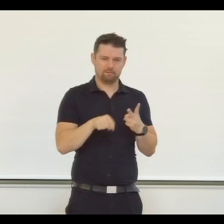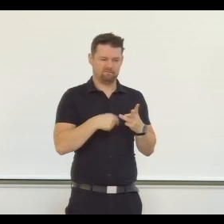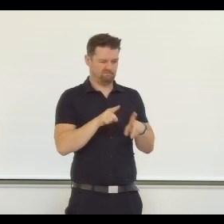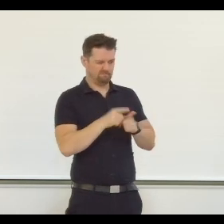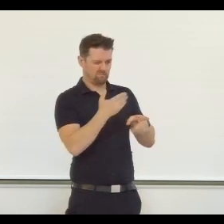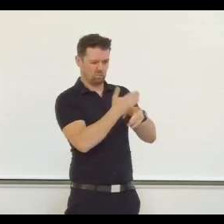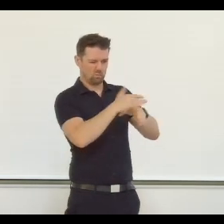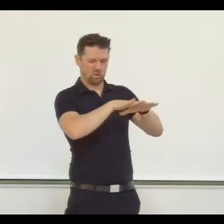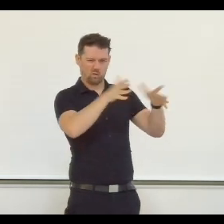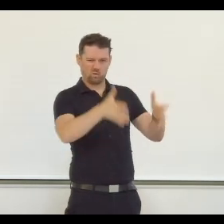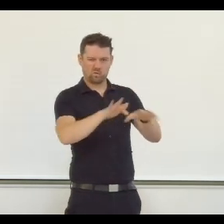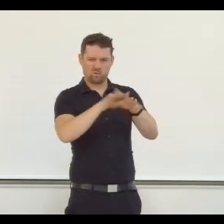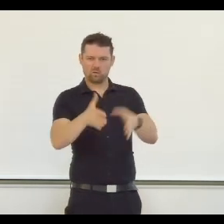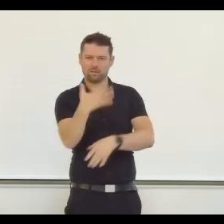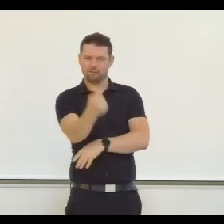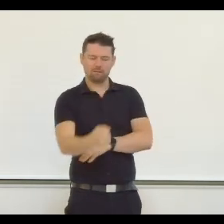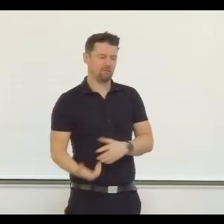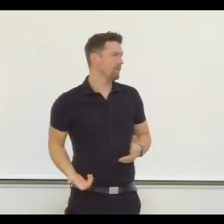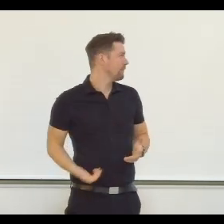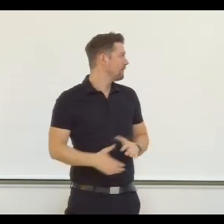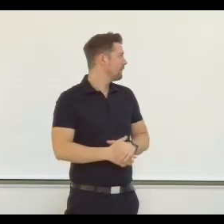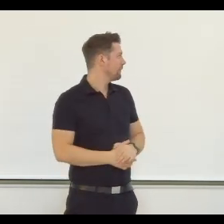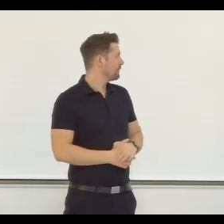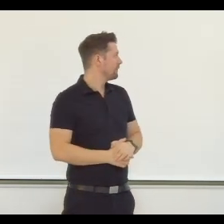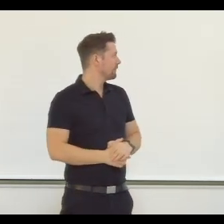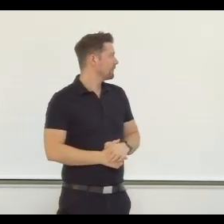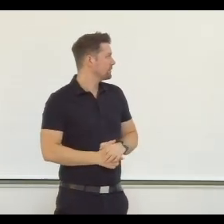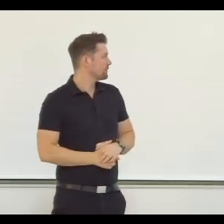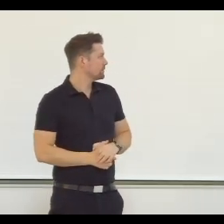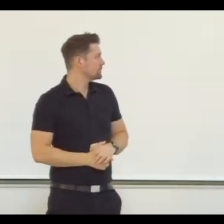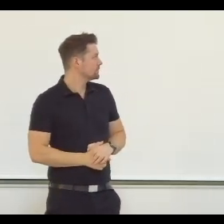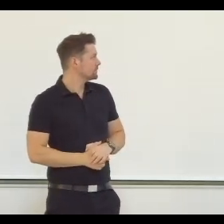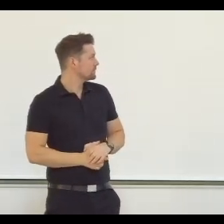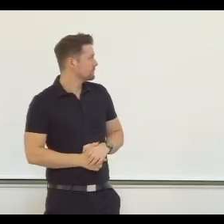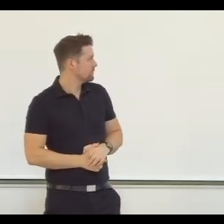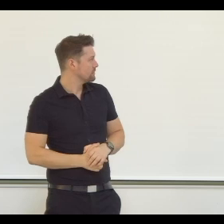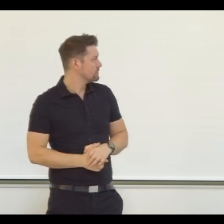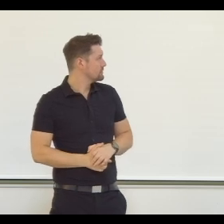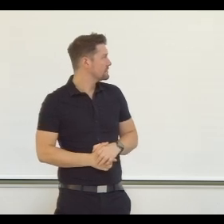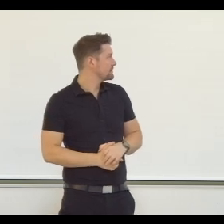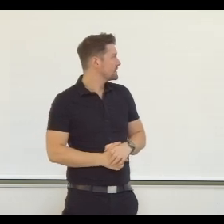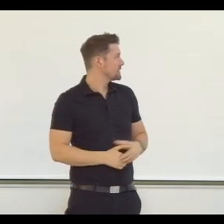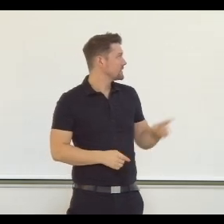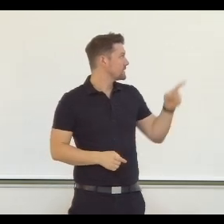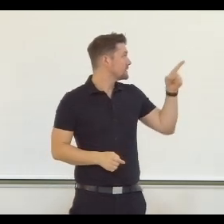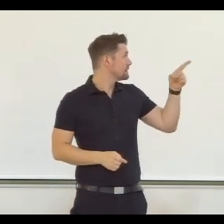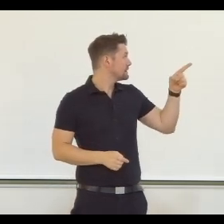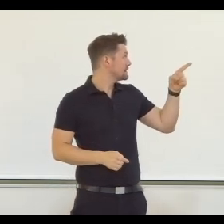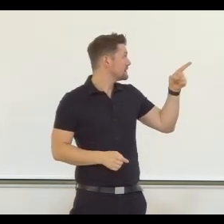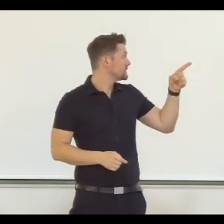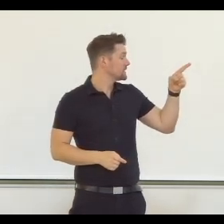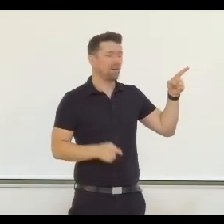workstations. To give you some idea of the scale, so you have the MaMBA habitat up there. It's actually